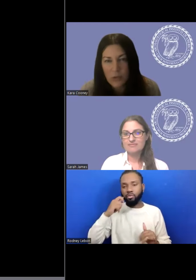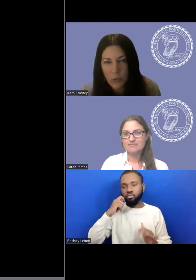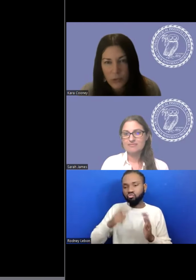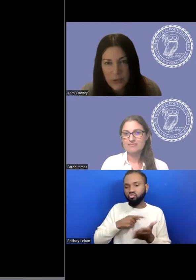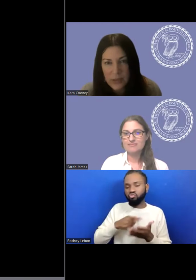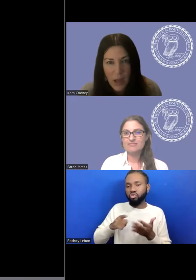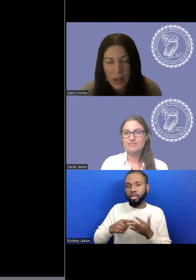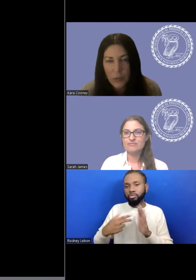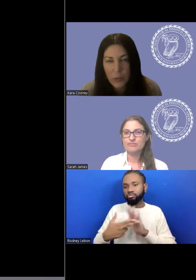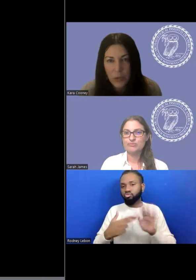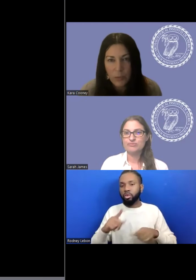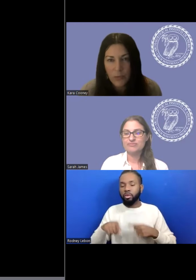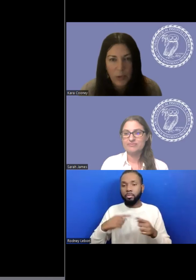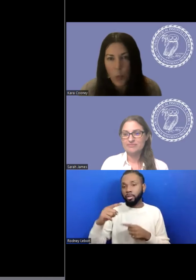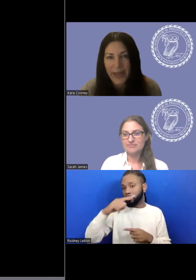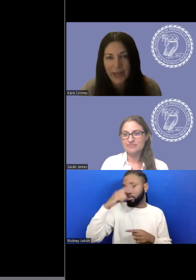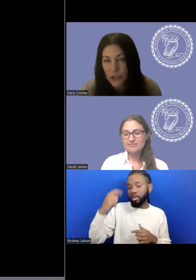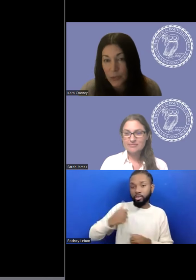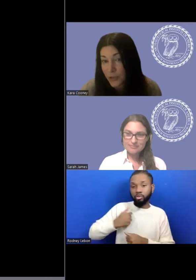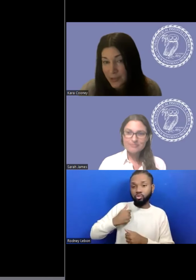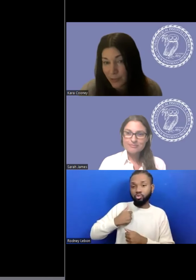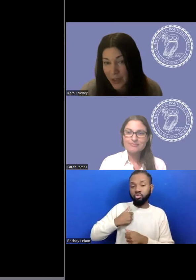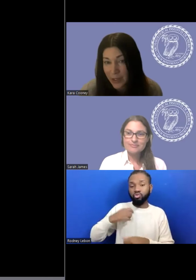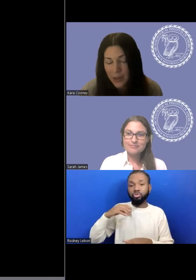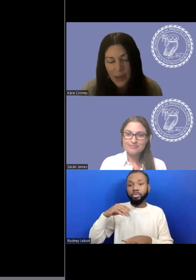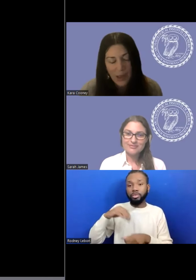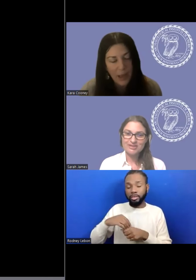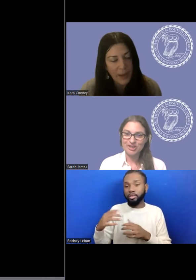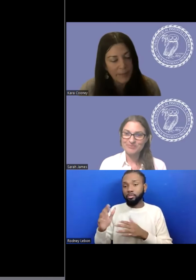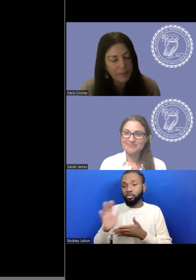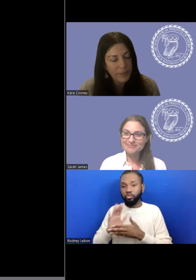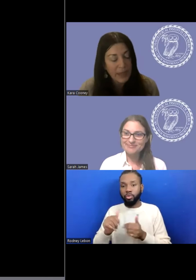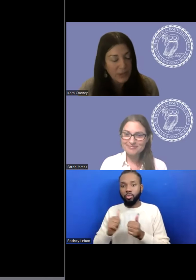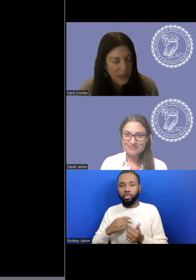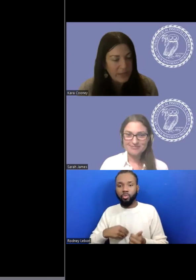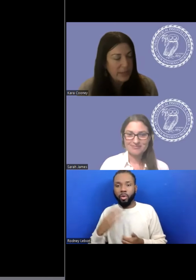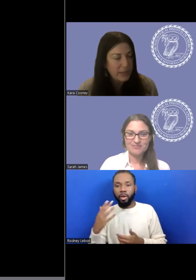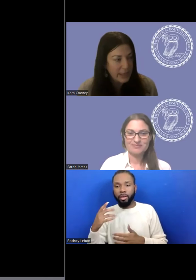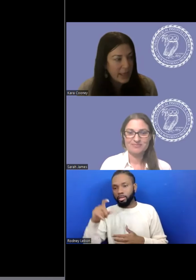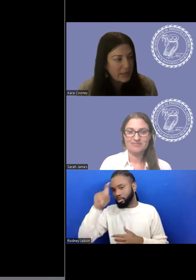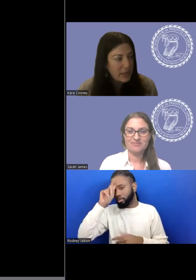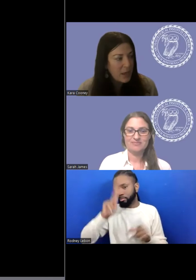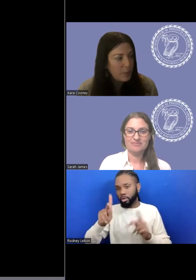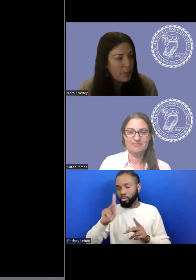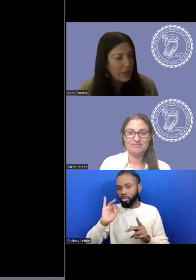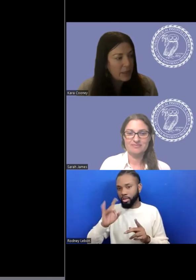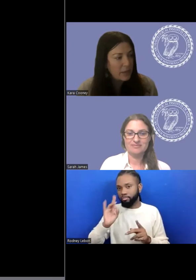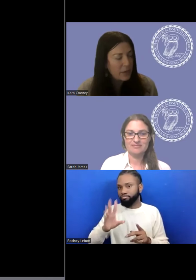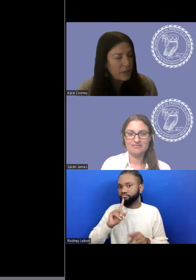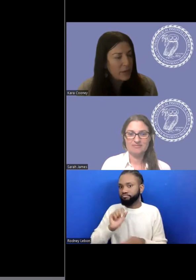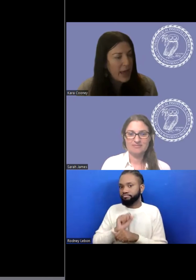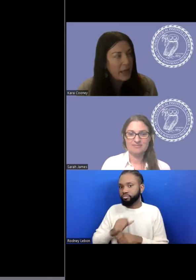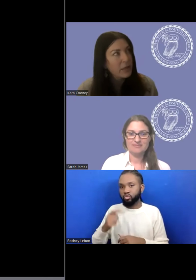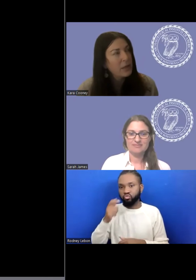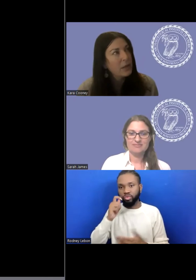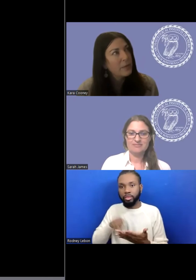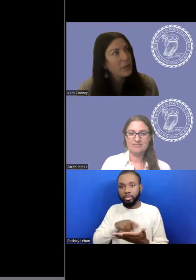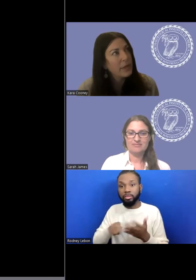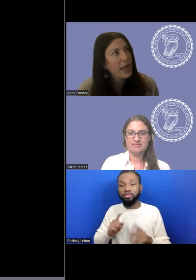Black soldiers in a Hollywood movie with white Egyptians, right? As racist as it gets. But